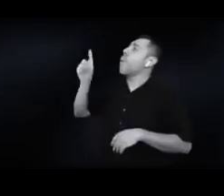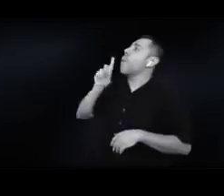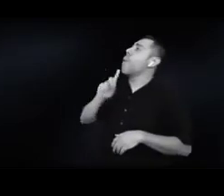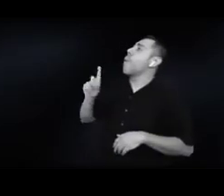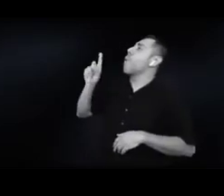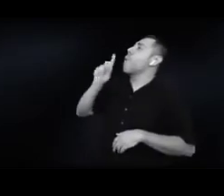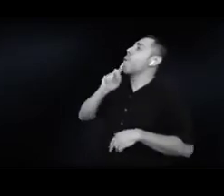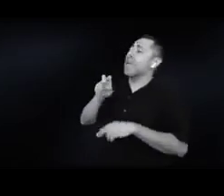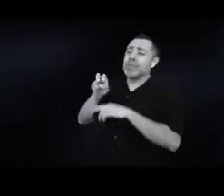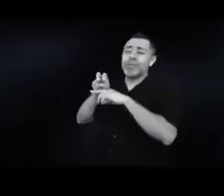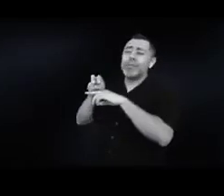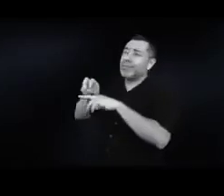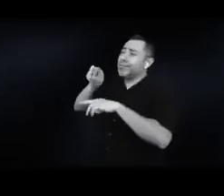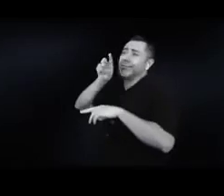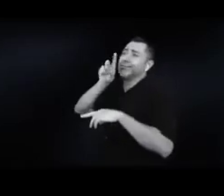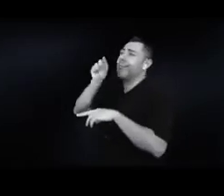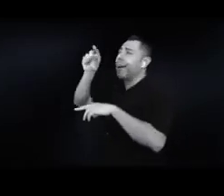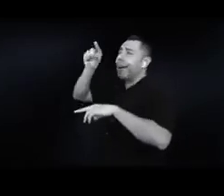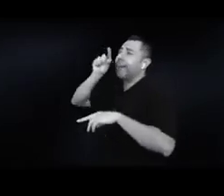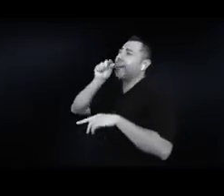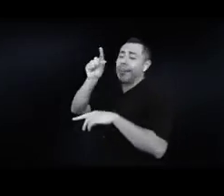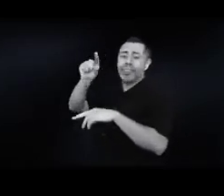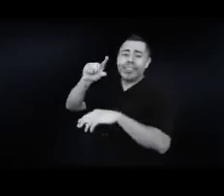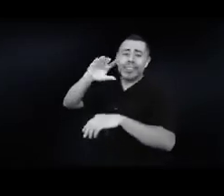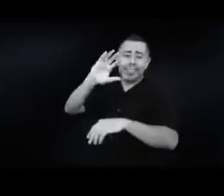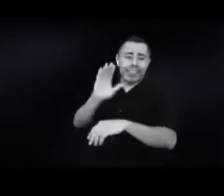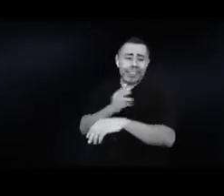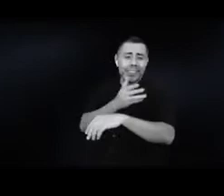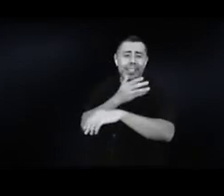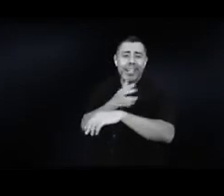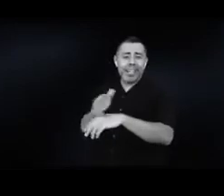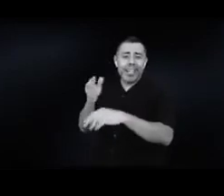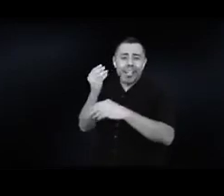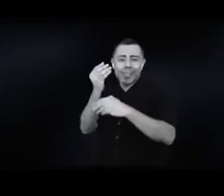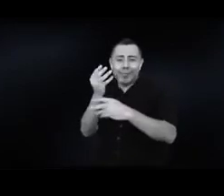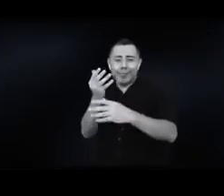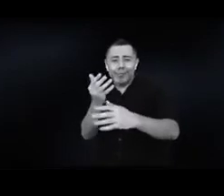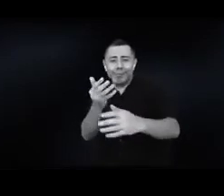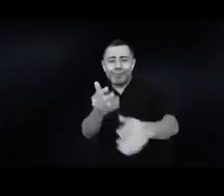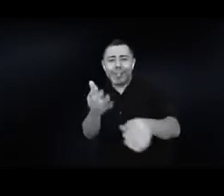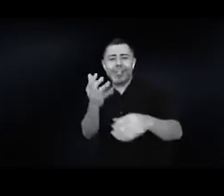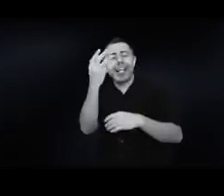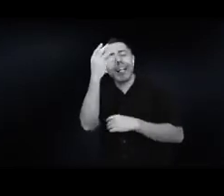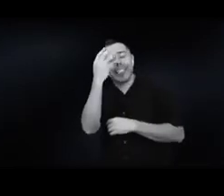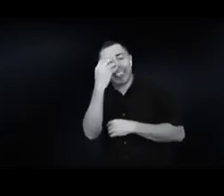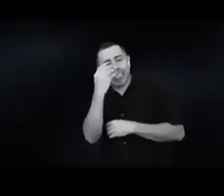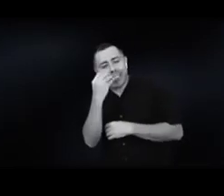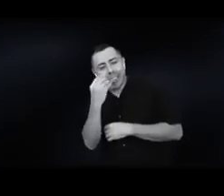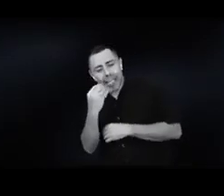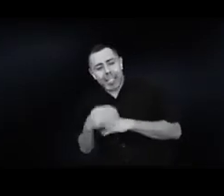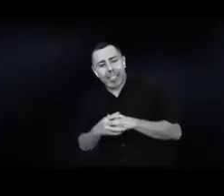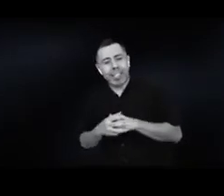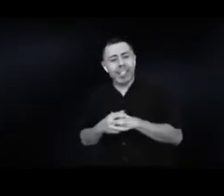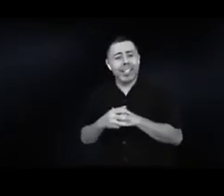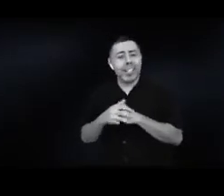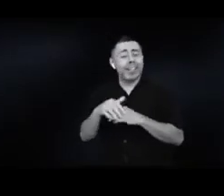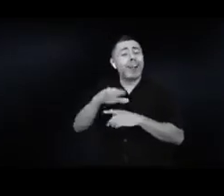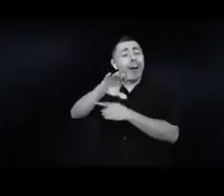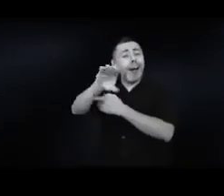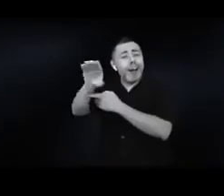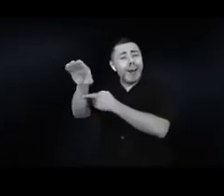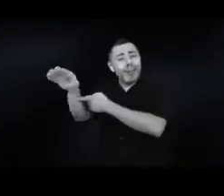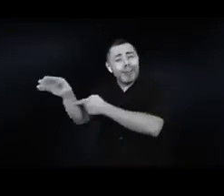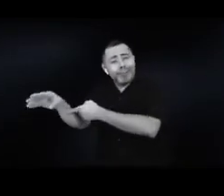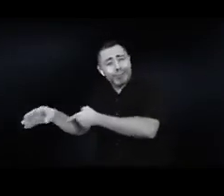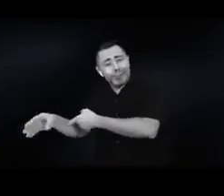sings you to sleep. A lullaby through starlight,